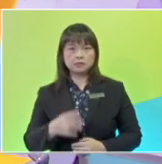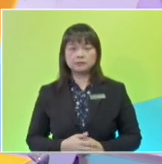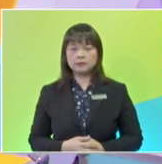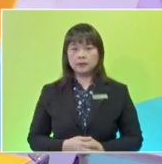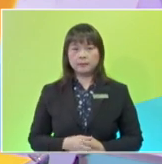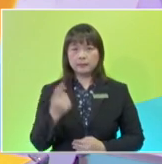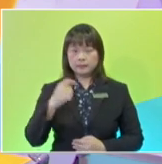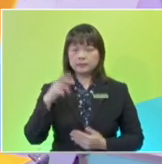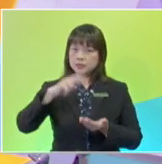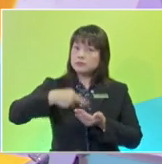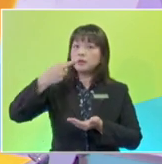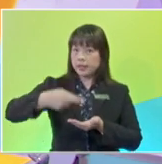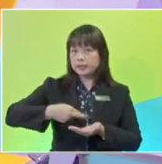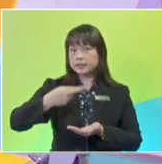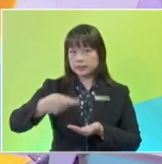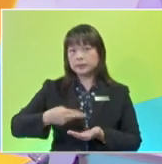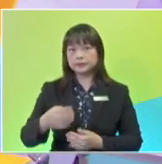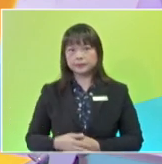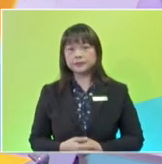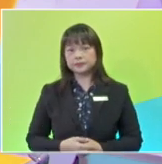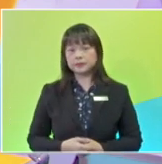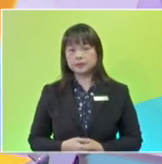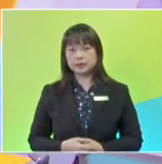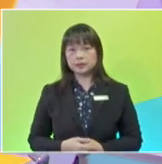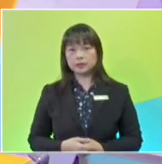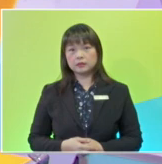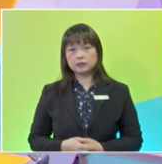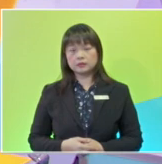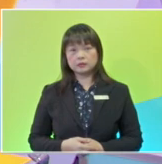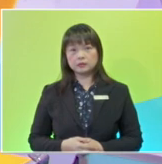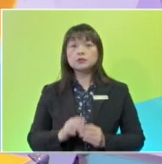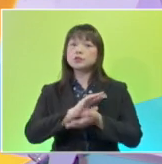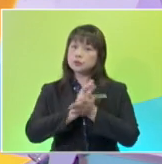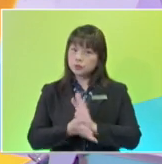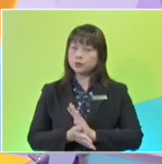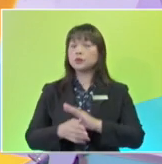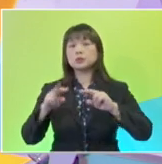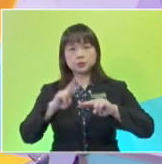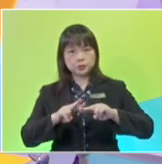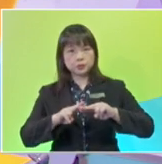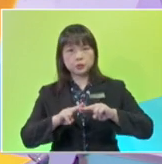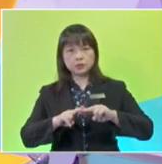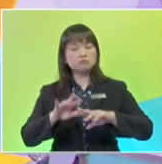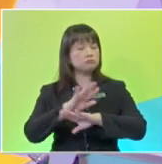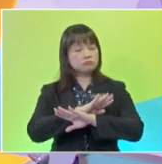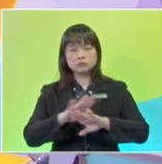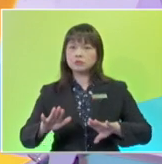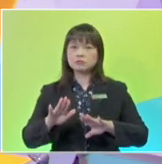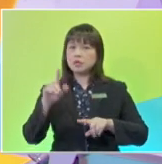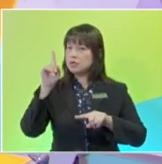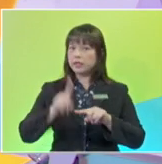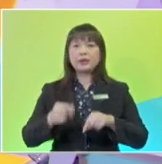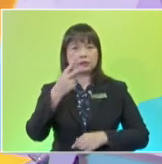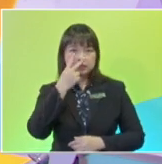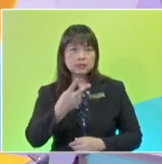still present visible. Inside. Yeah, correct. It's still visible. But as for salt, it's not visible anymore. Yes, it seems like